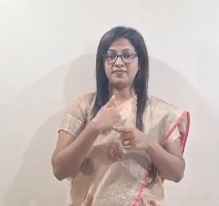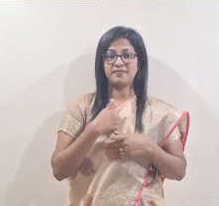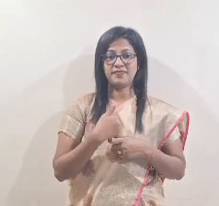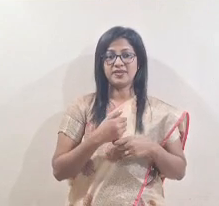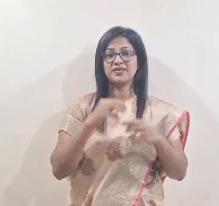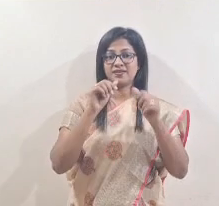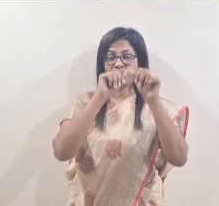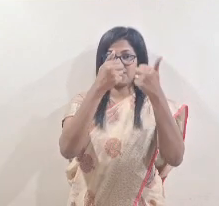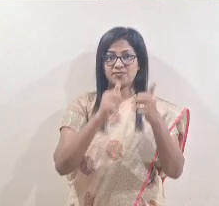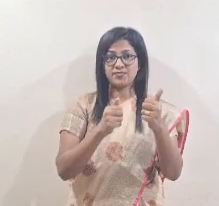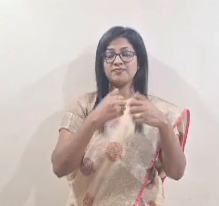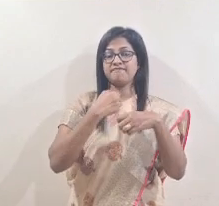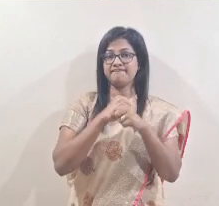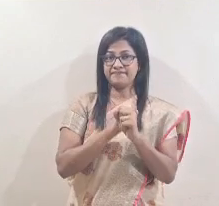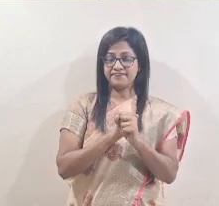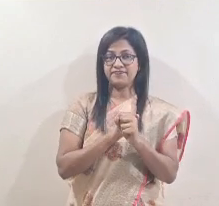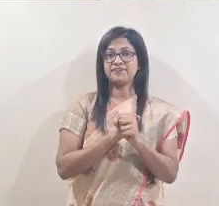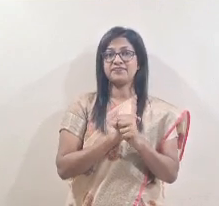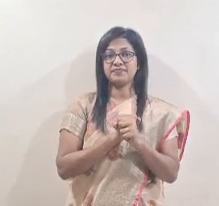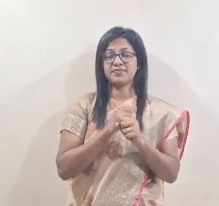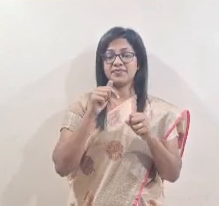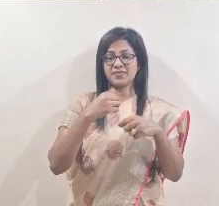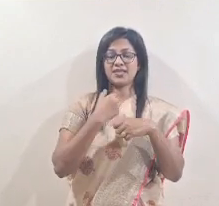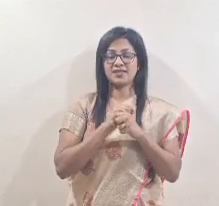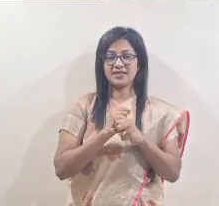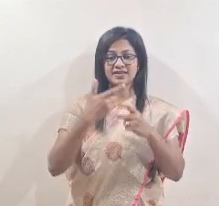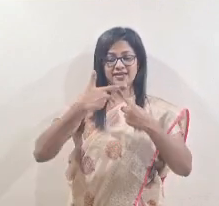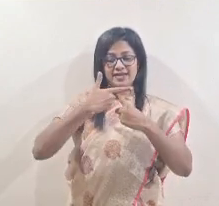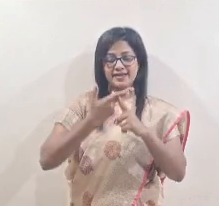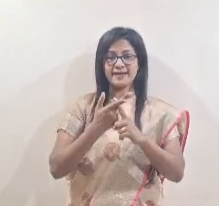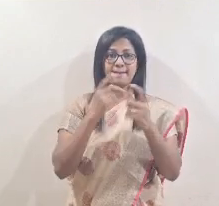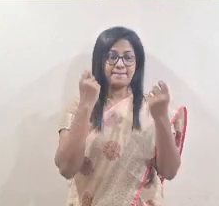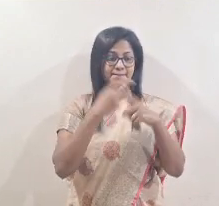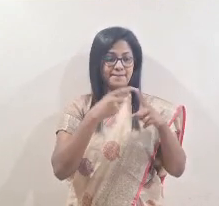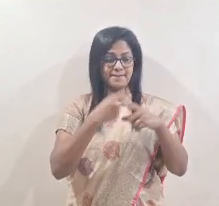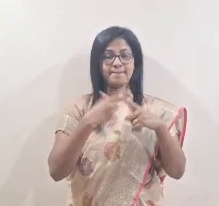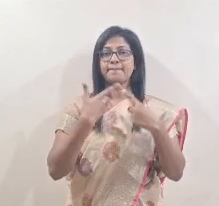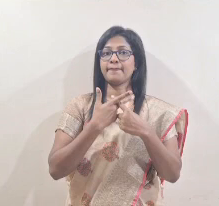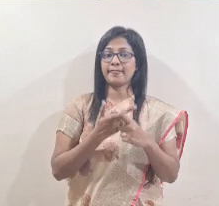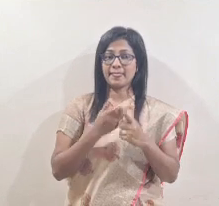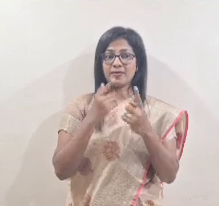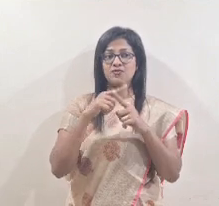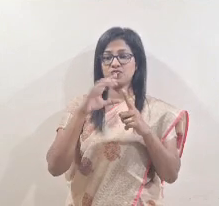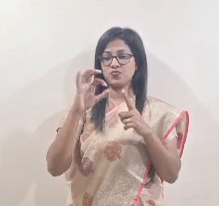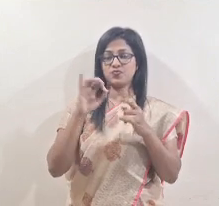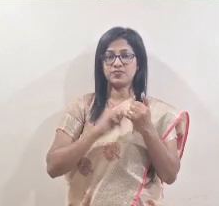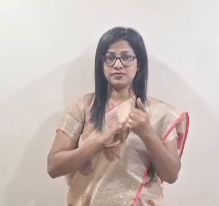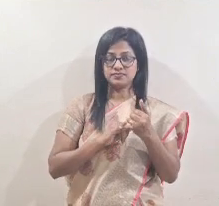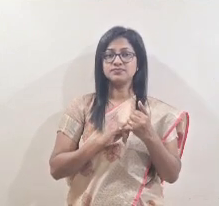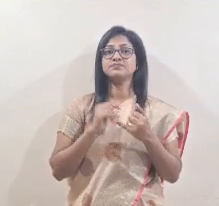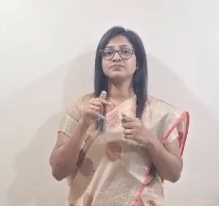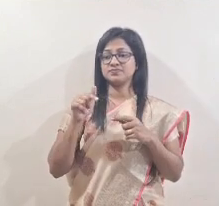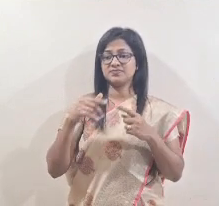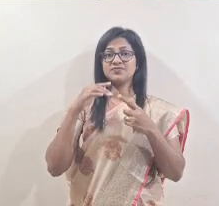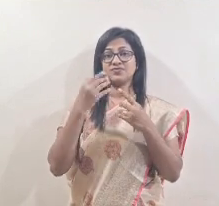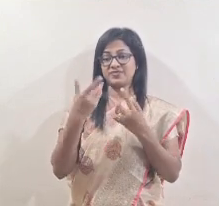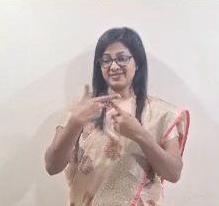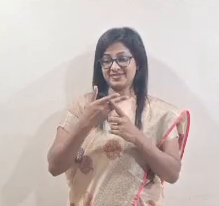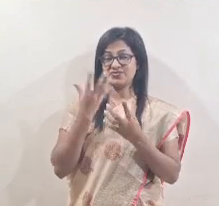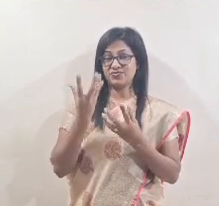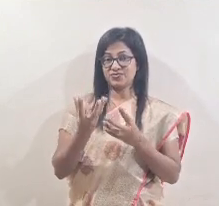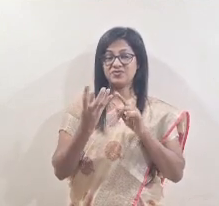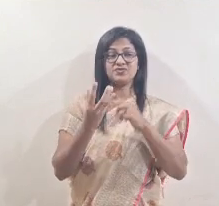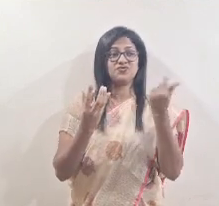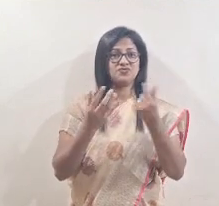the model builder. In this, we are developing a customized tools. So that tools may be used for any city, for